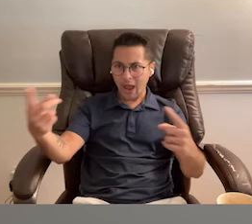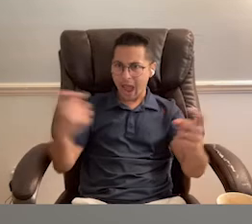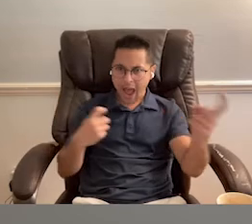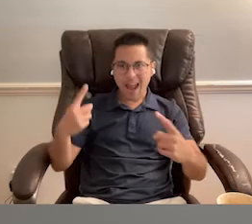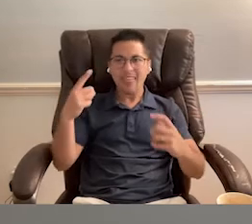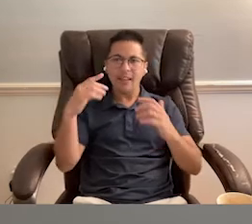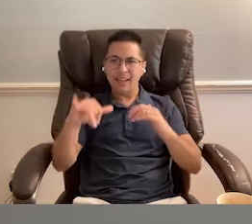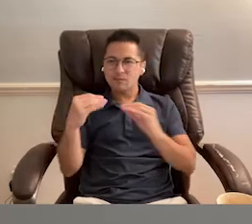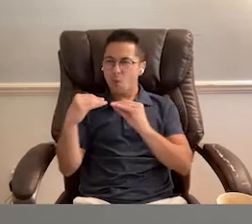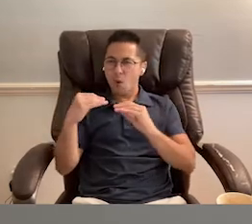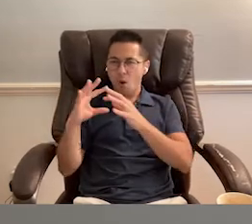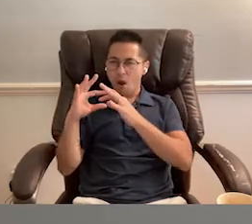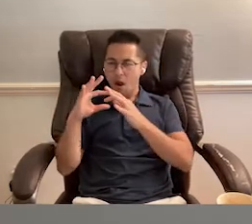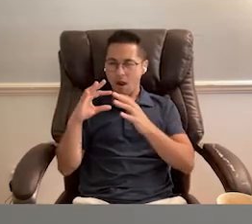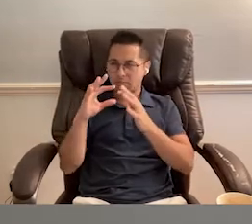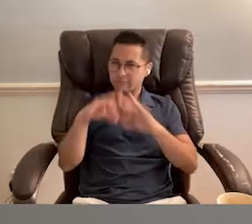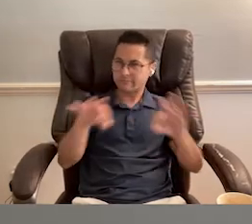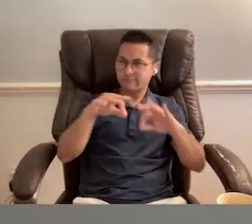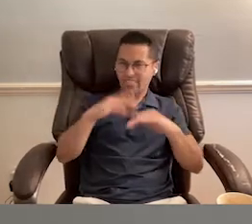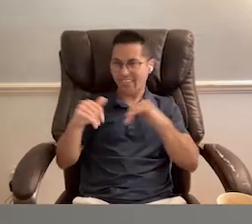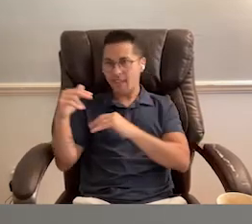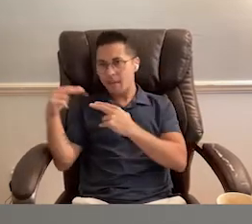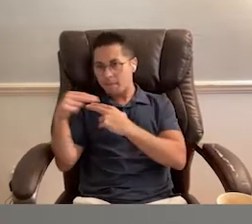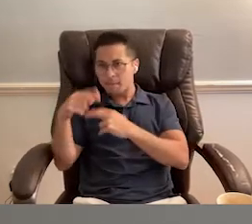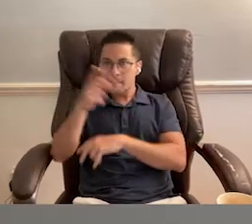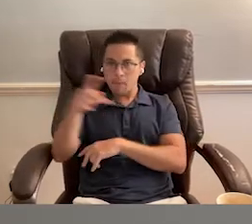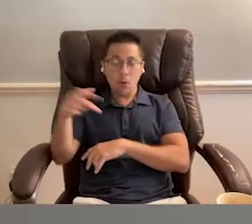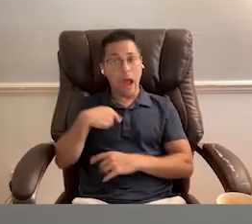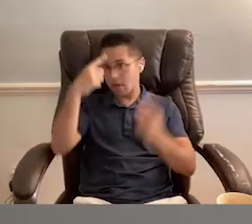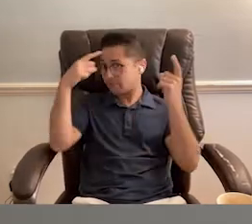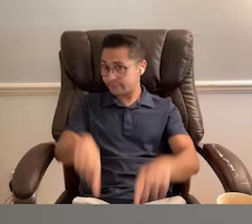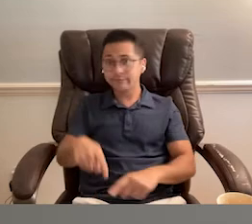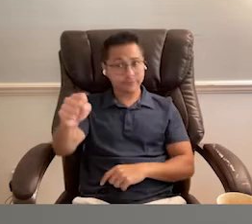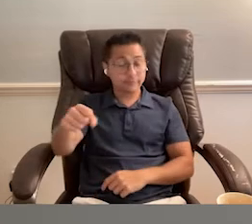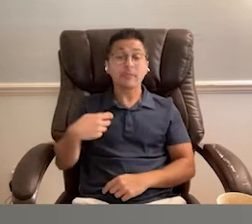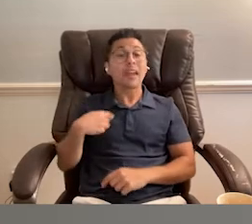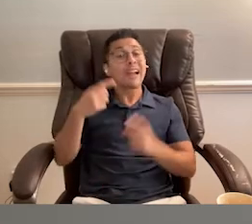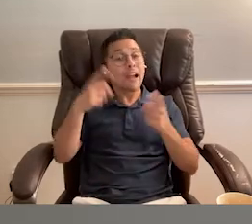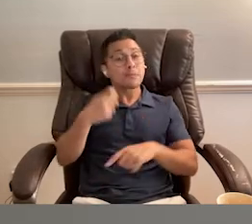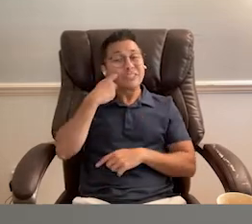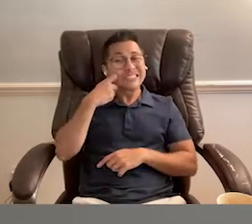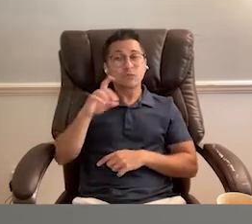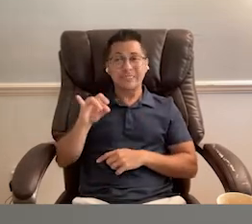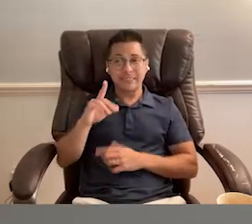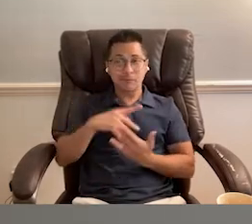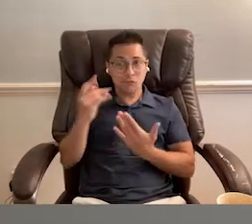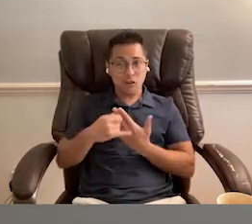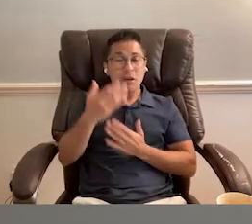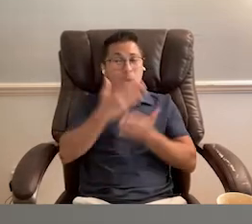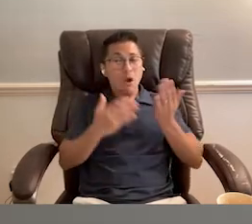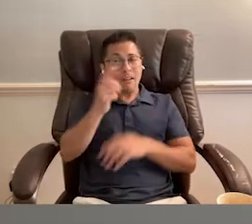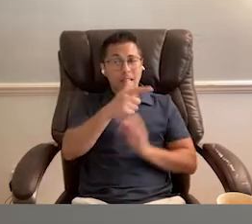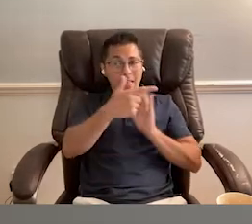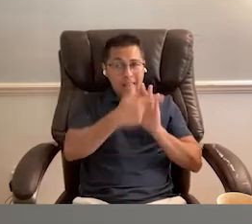wanna know versus the PowerPoint slides. Because I am in 100% agreement with you. What we recently did as a project, part of this